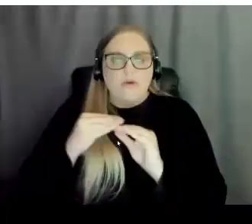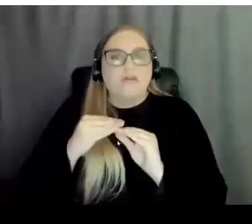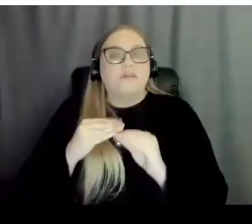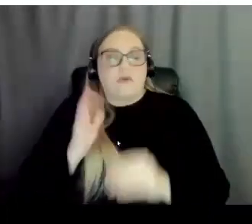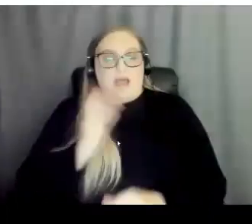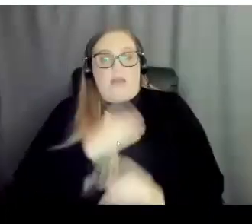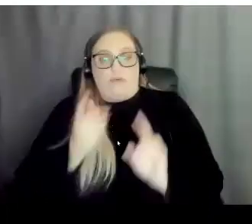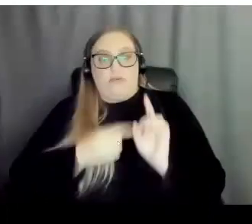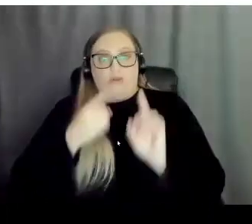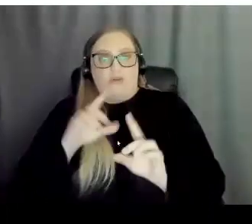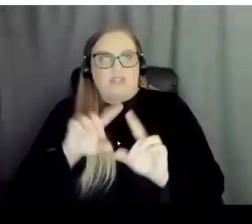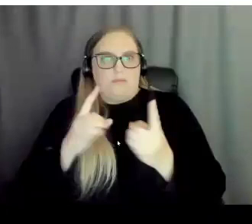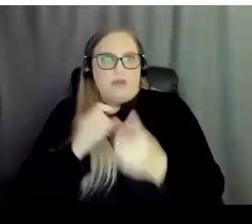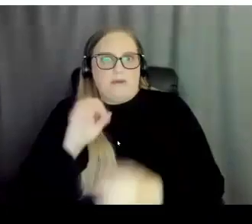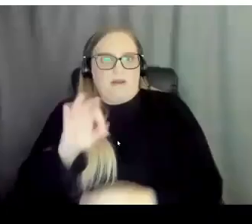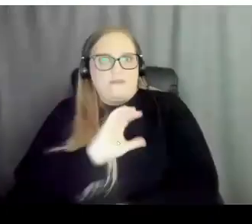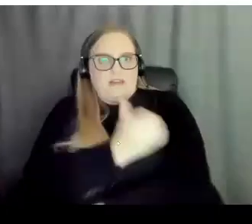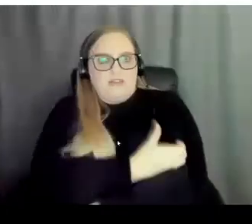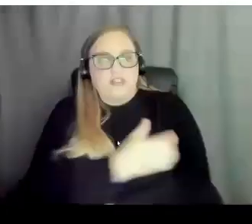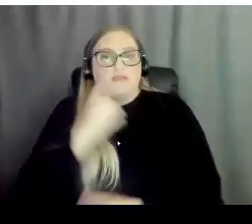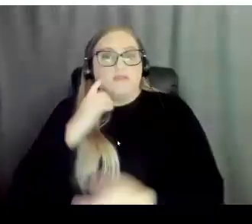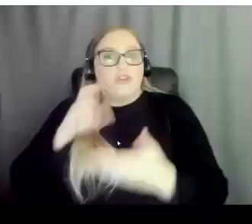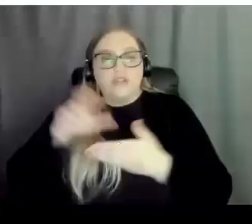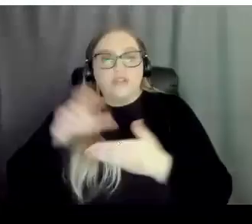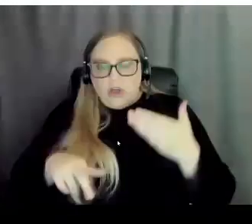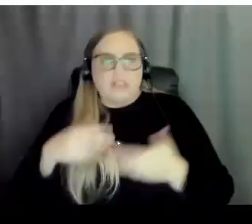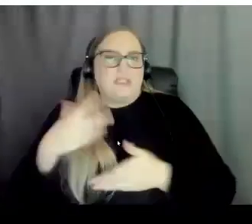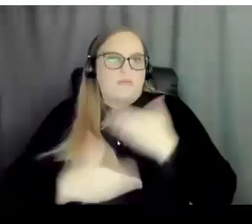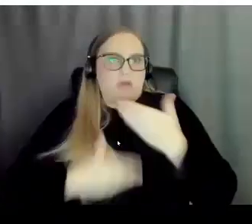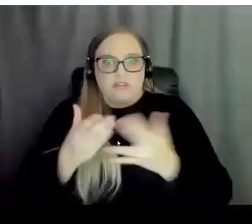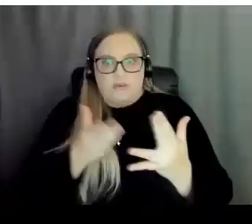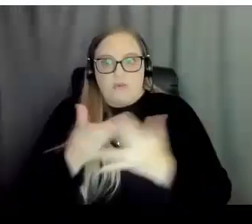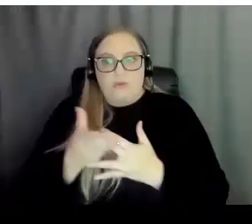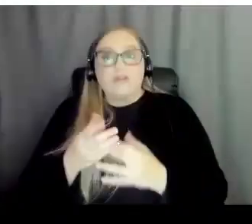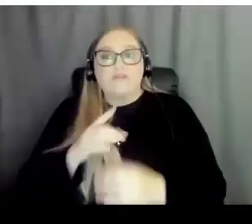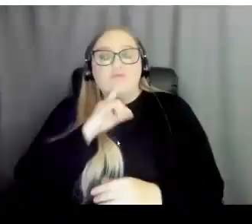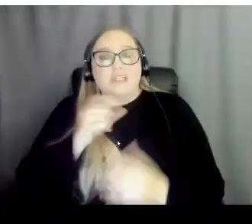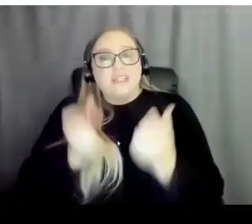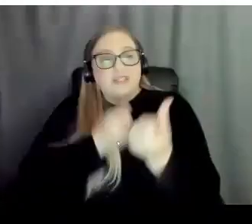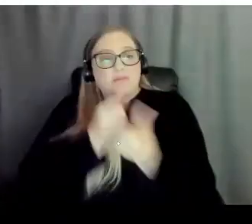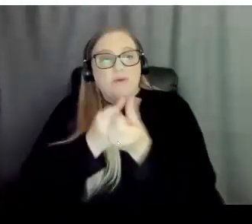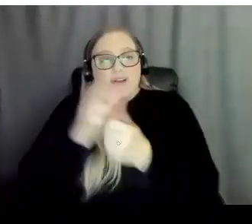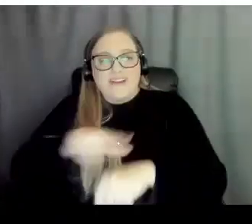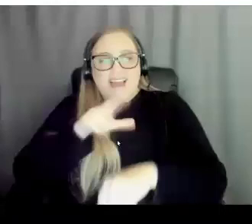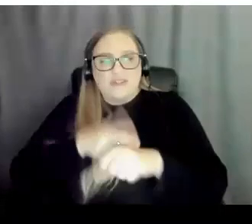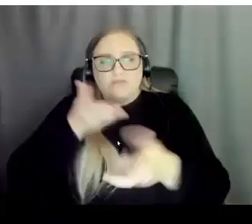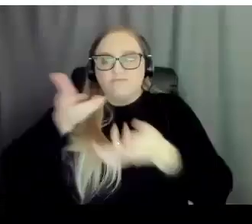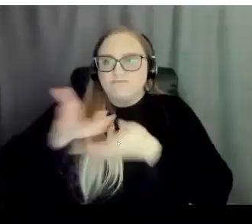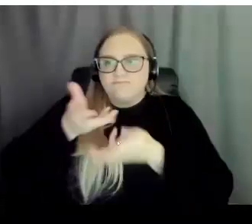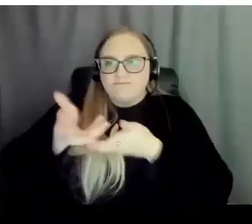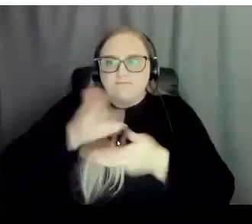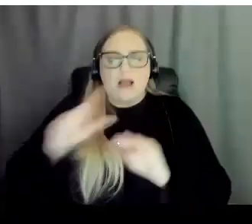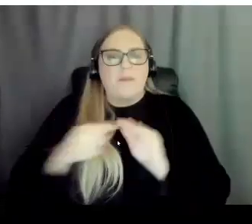for the results of the consortia or for the process that they move through is really to support a national dialogue about spent nuclear